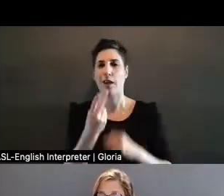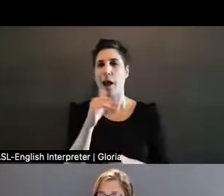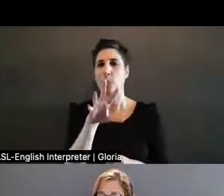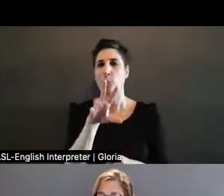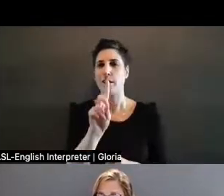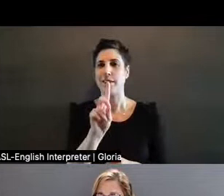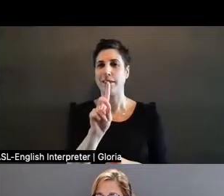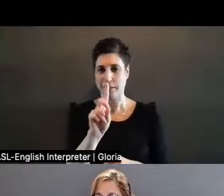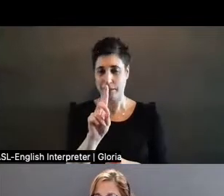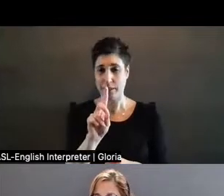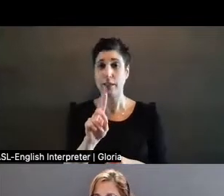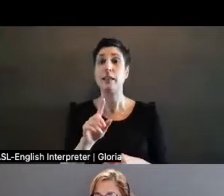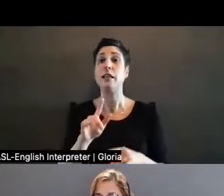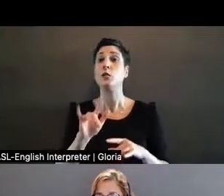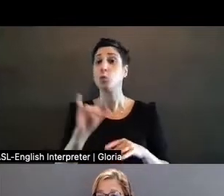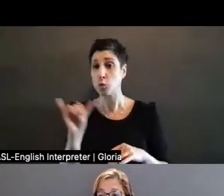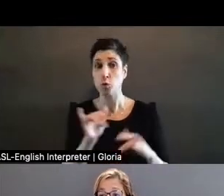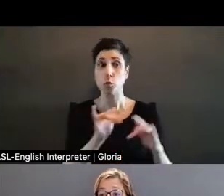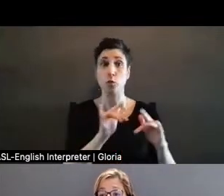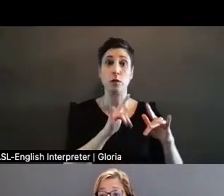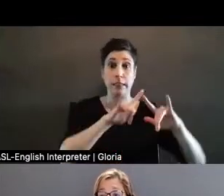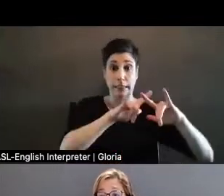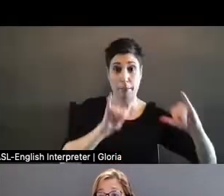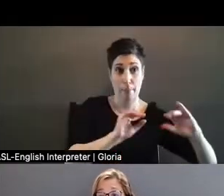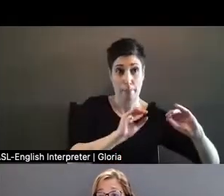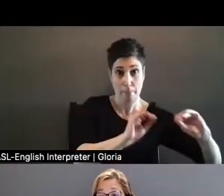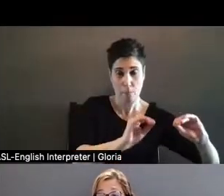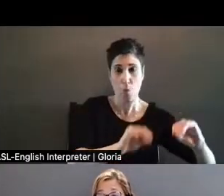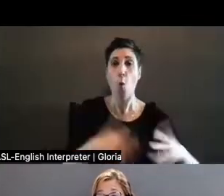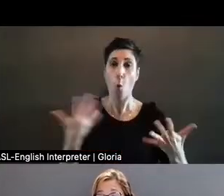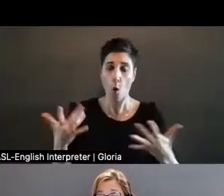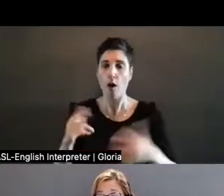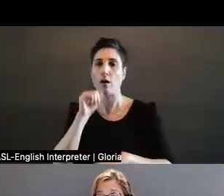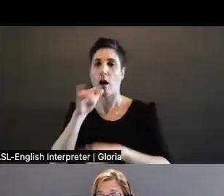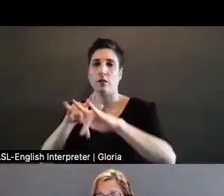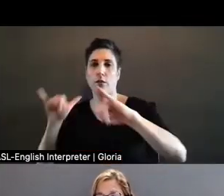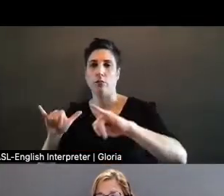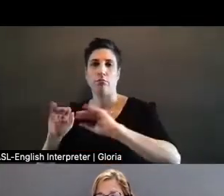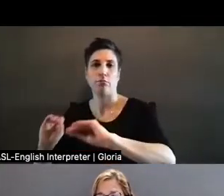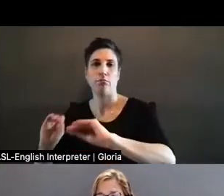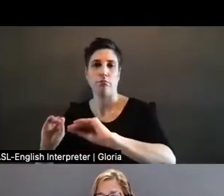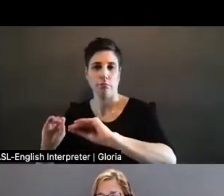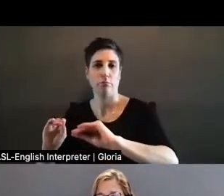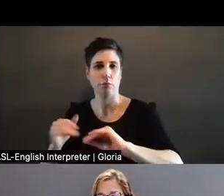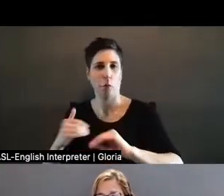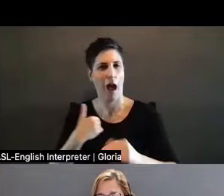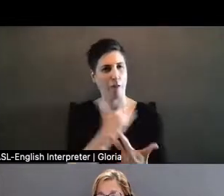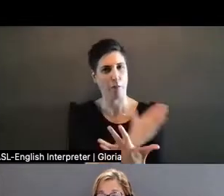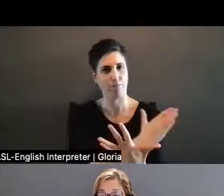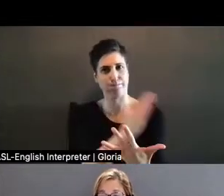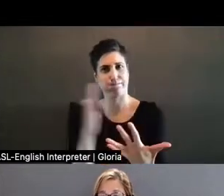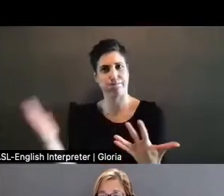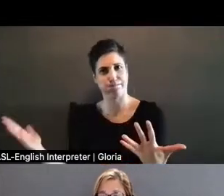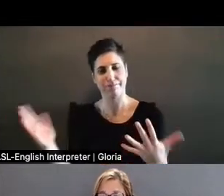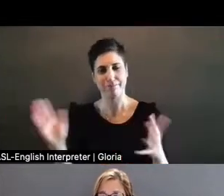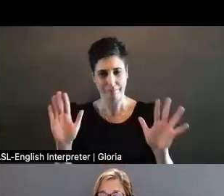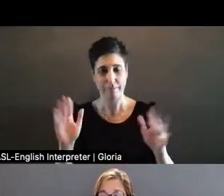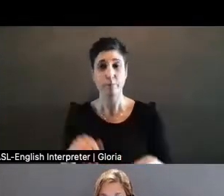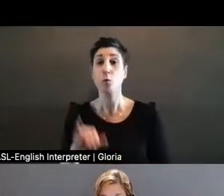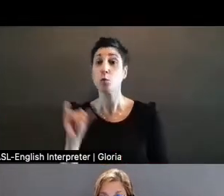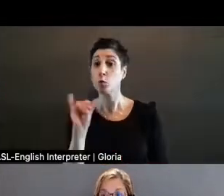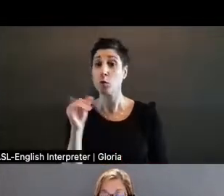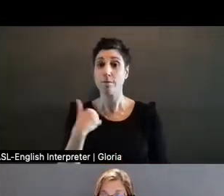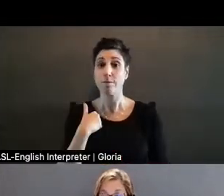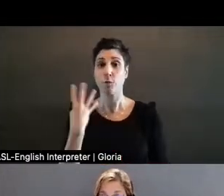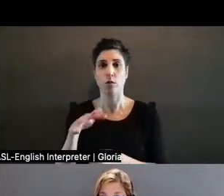some synchronous classes and asynchronous classes as well. So we do a lot of different things. We also have 4 sites where